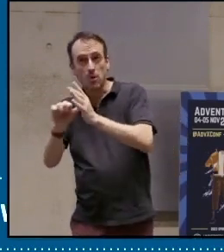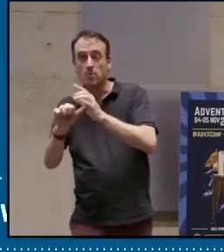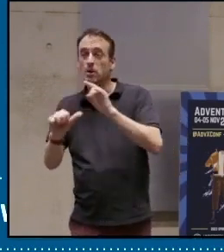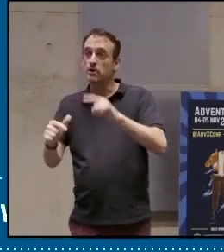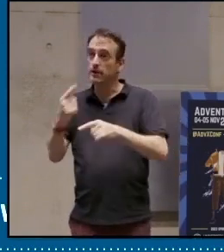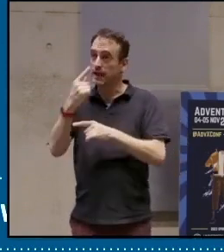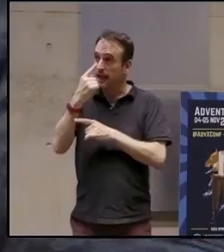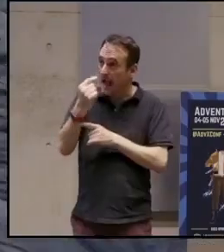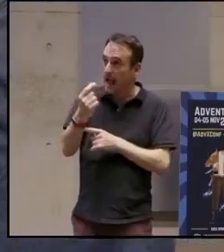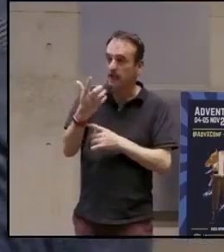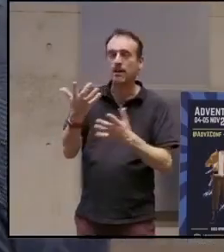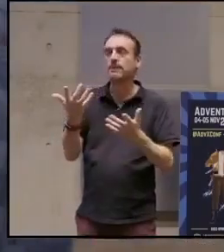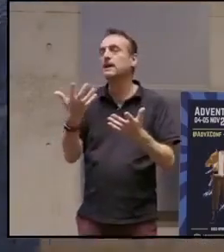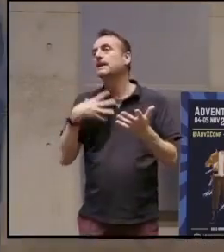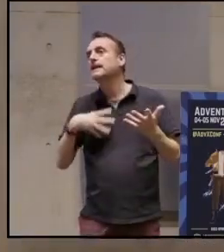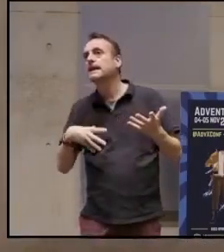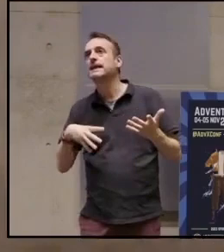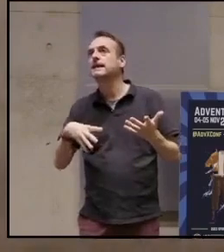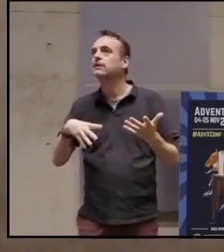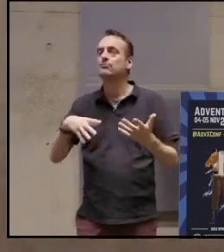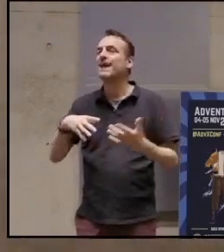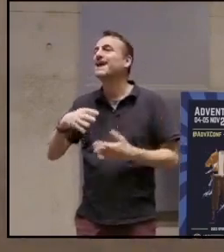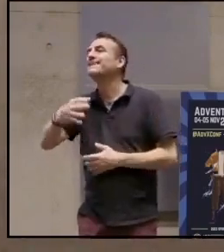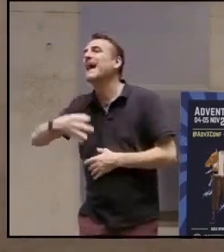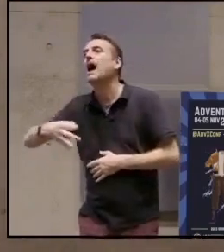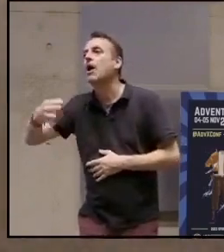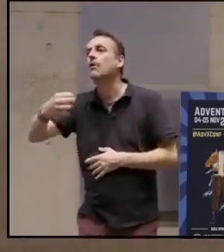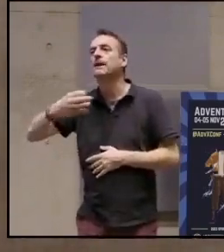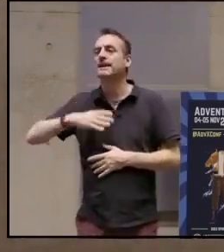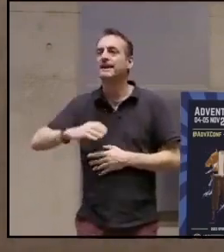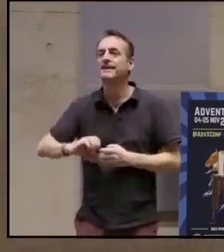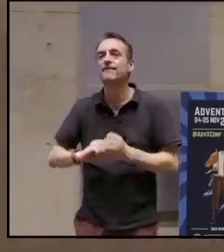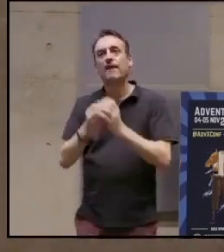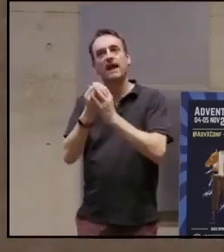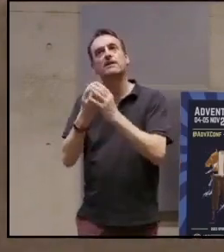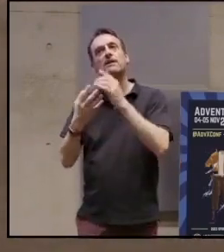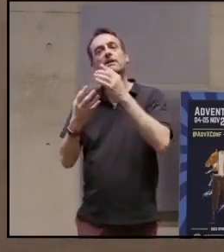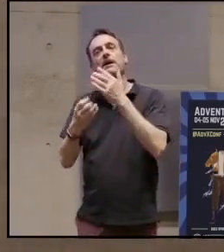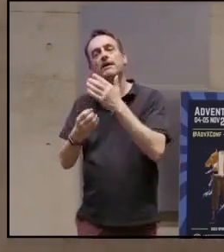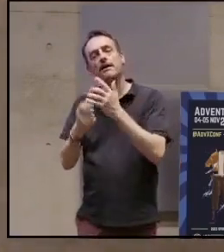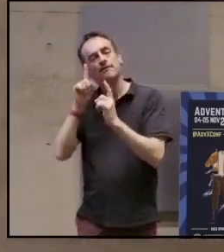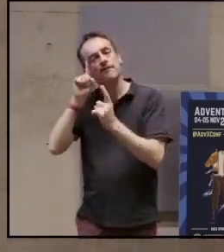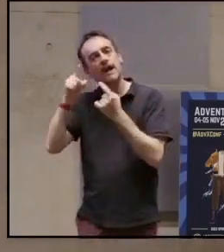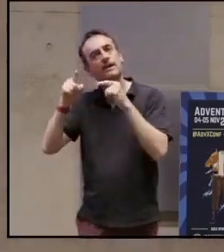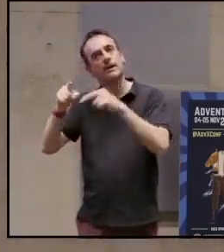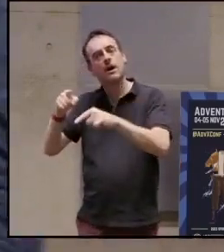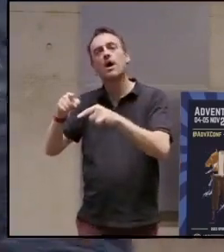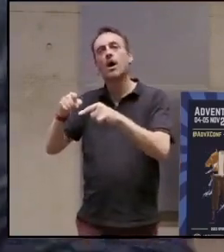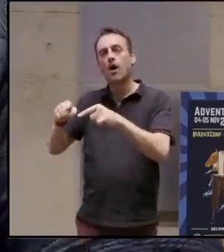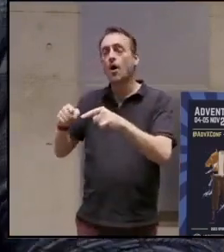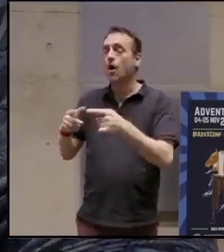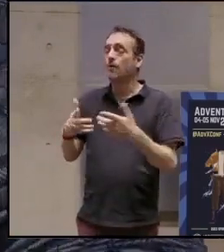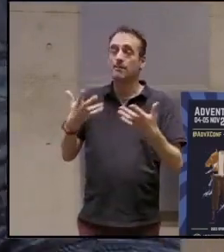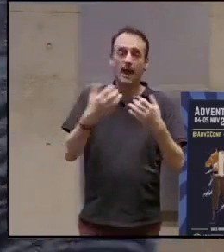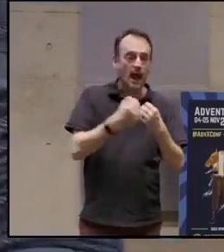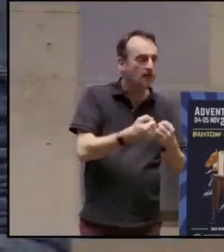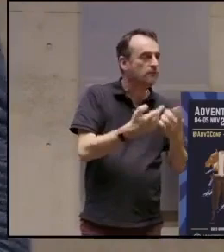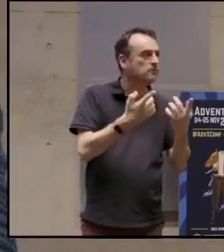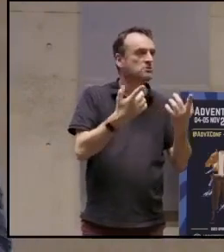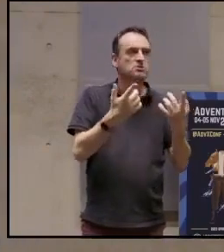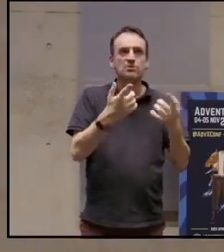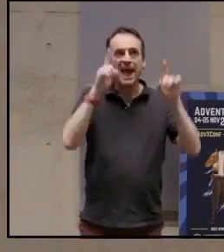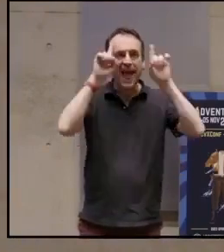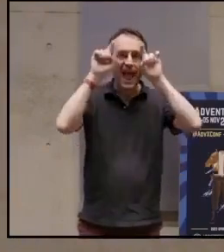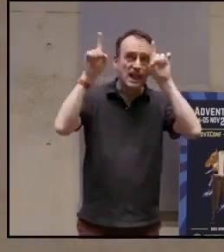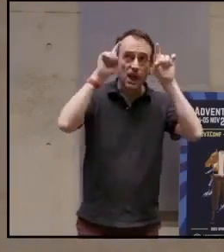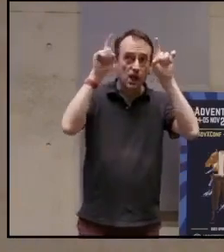make it feel real. Maybe you have an alien colony, an alien race, and you want to more gently evoke the combination of two different cultures. Whatever